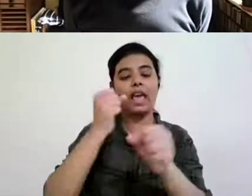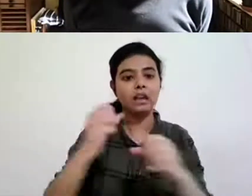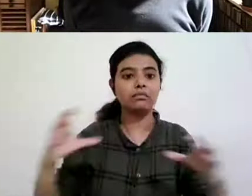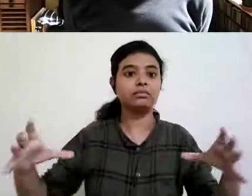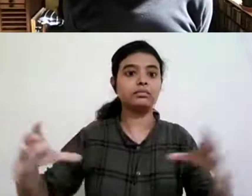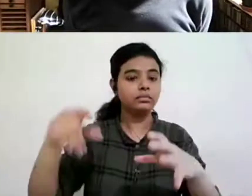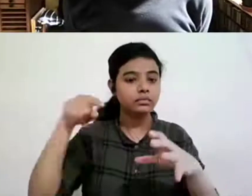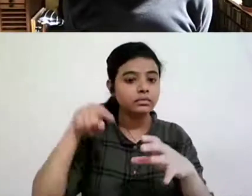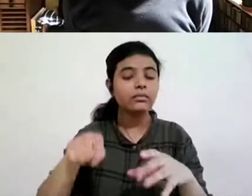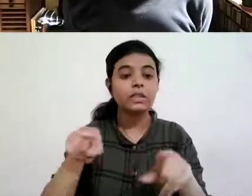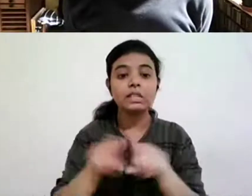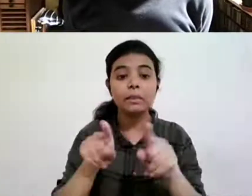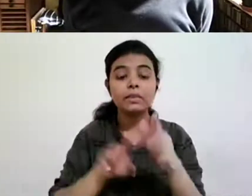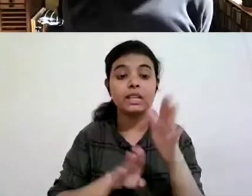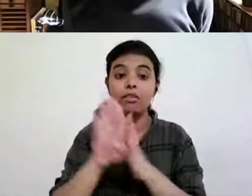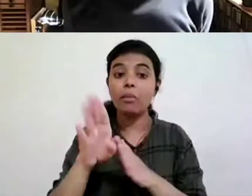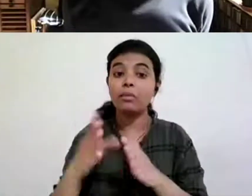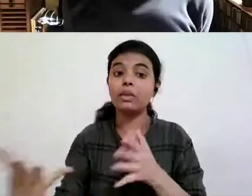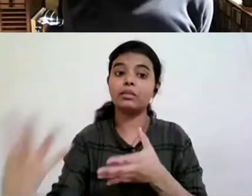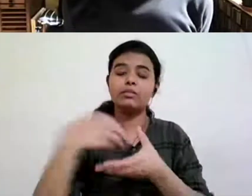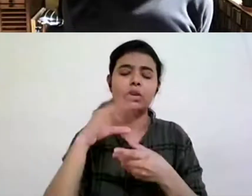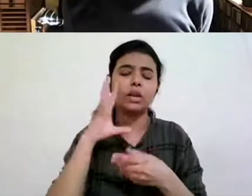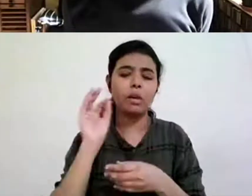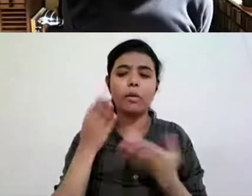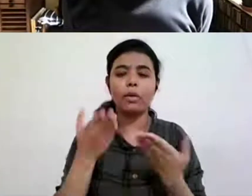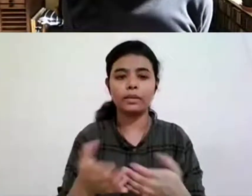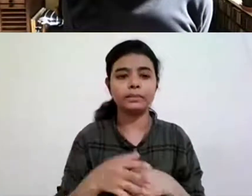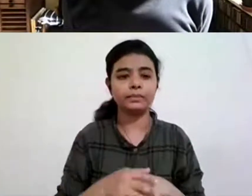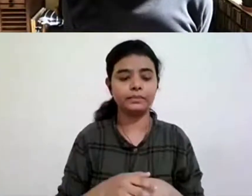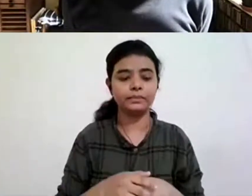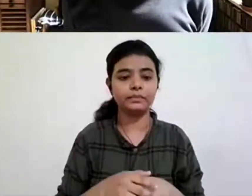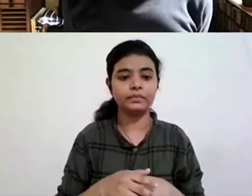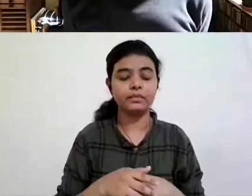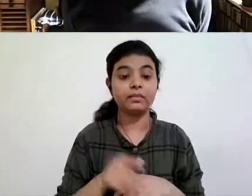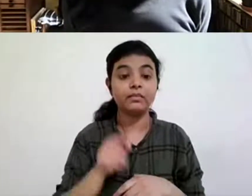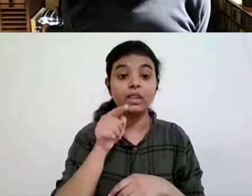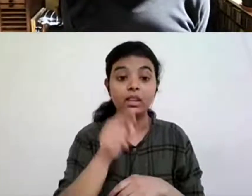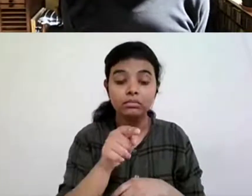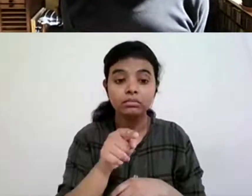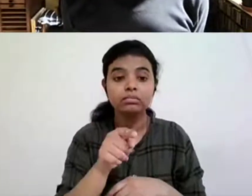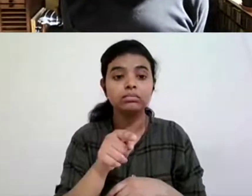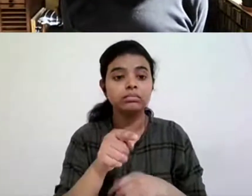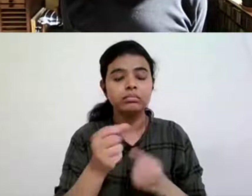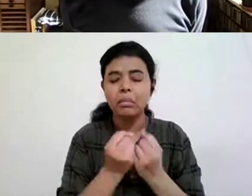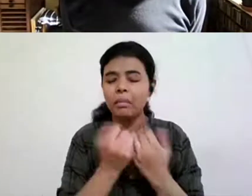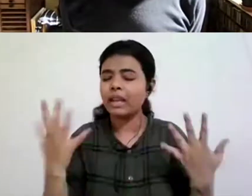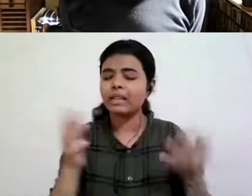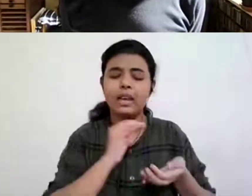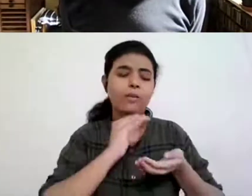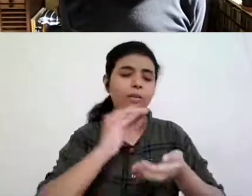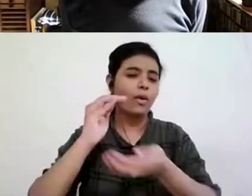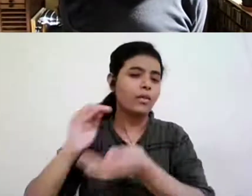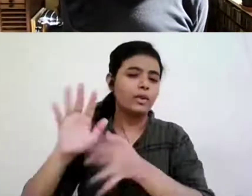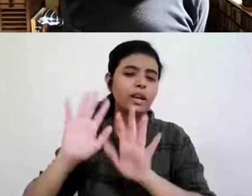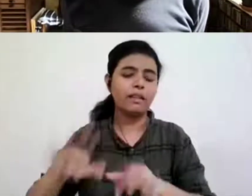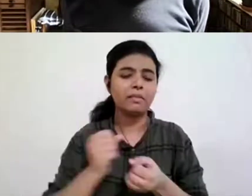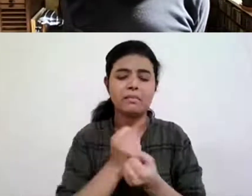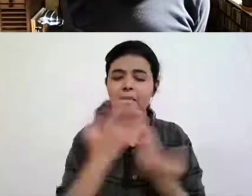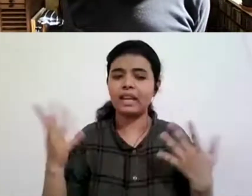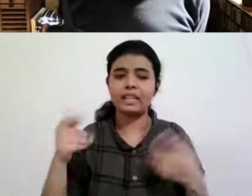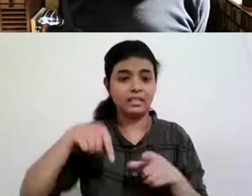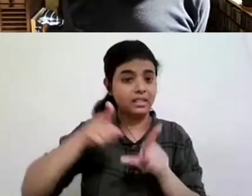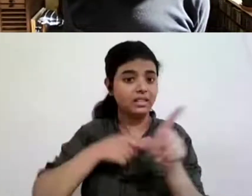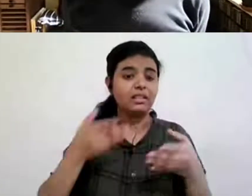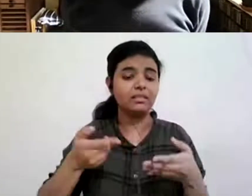major role in developing. And he and Inkle Design were actually conferred with several awards that year for